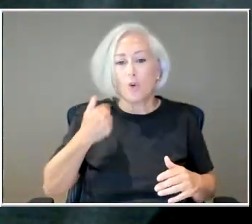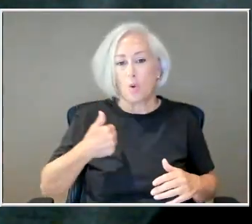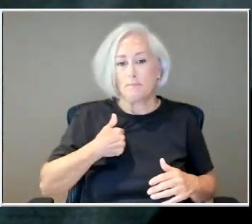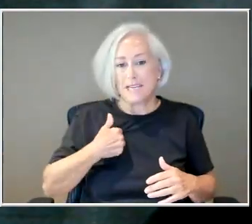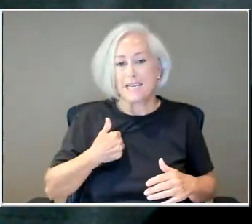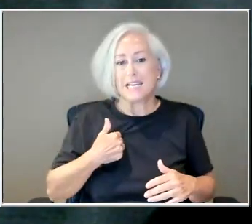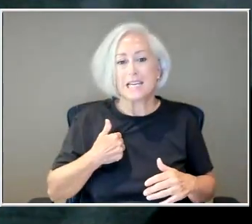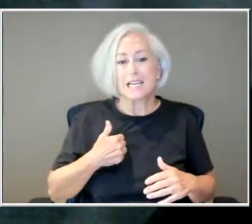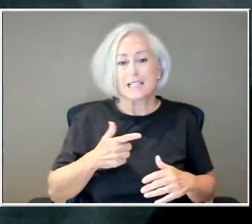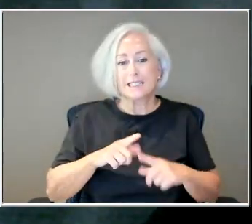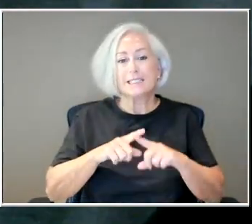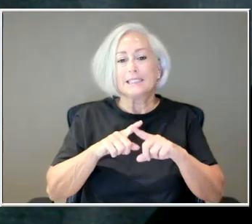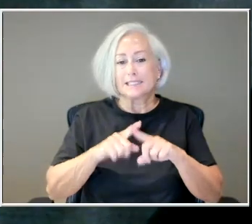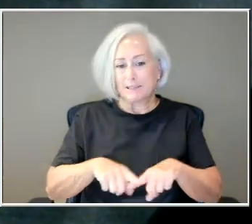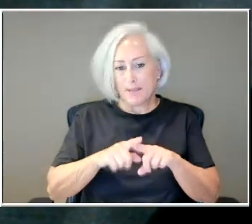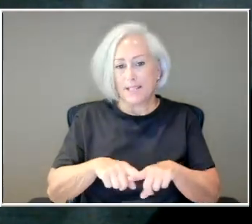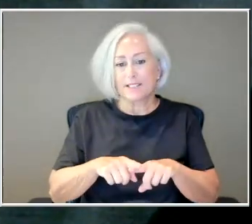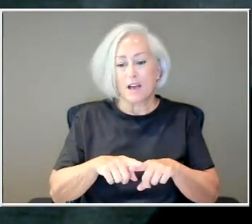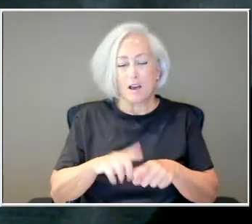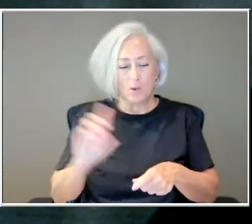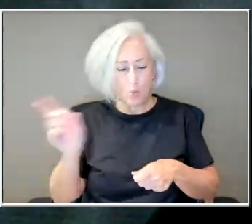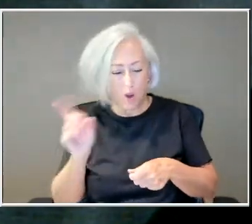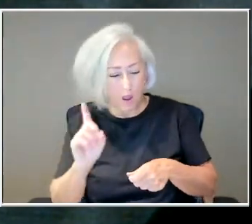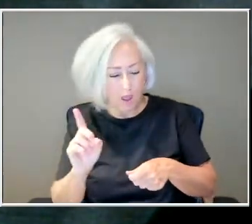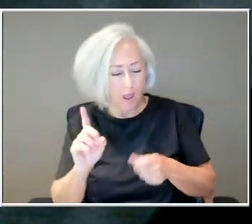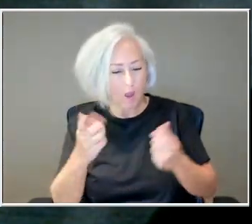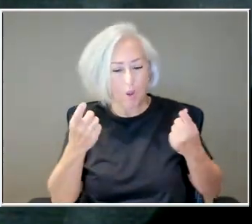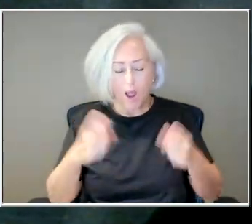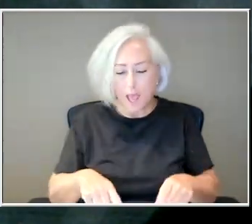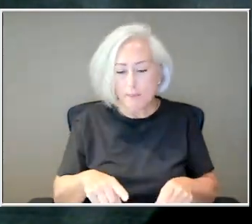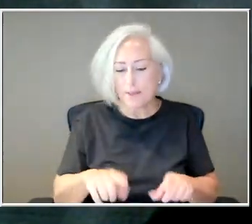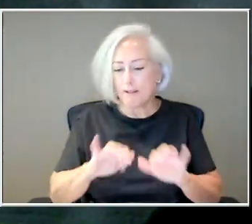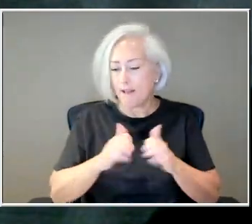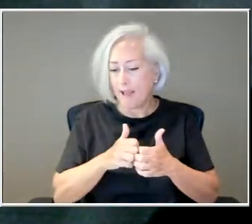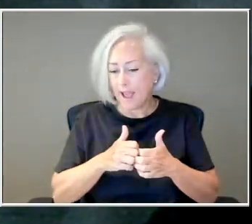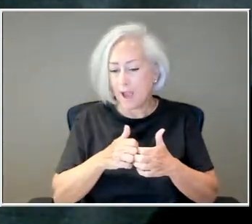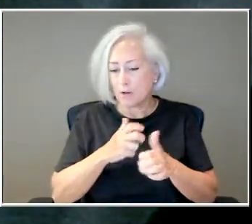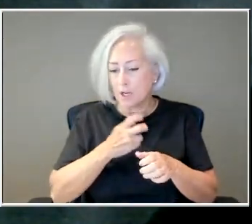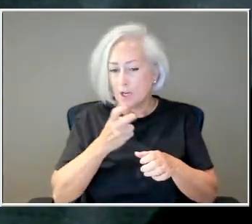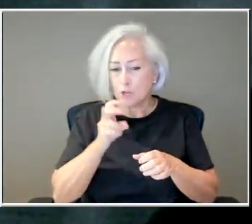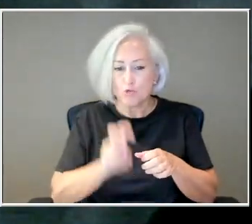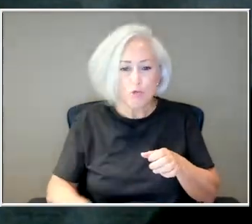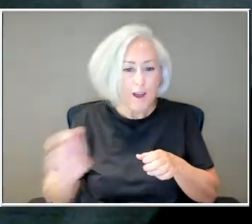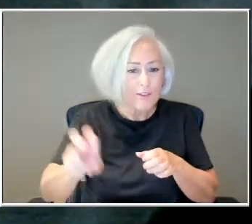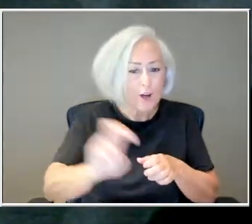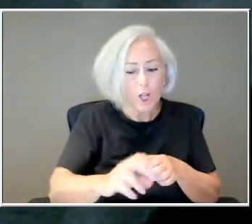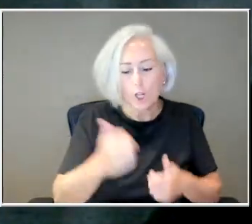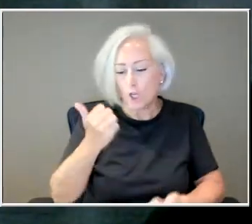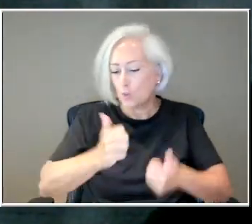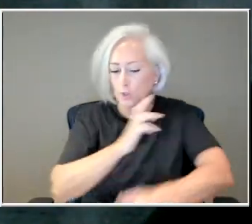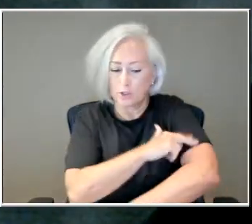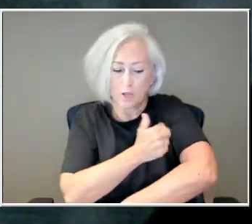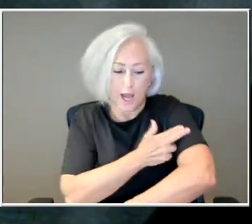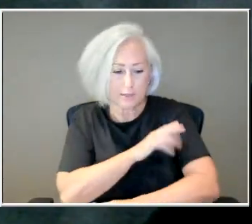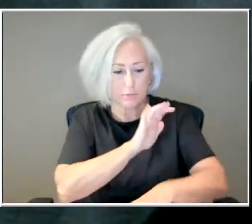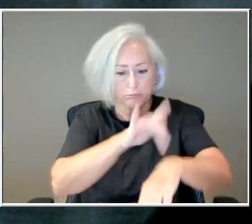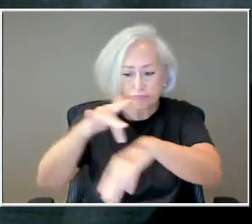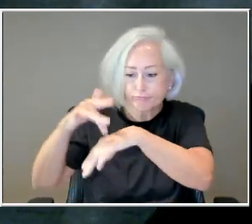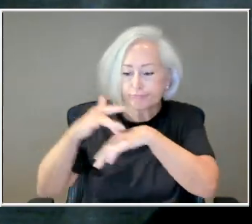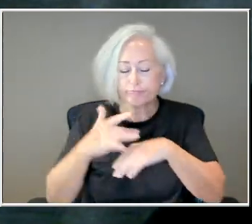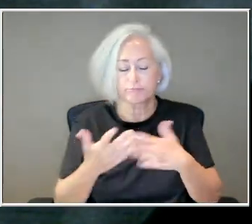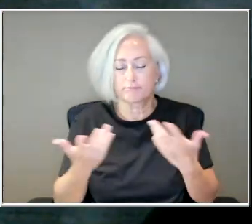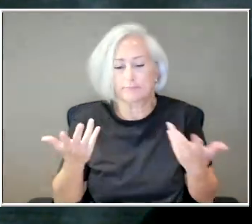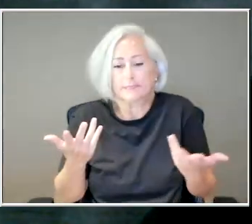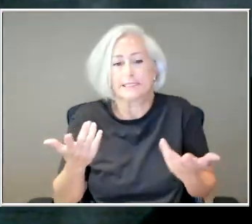on logistics and getting around what hospitals I needed to go to and stuff like that. And I was already